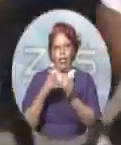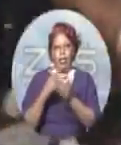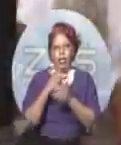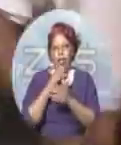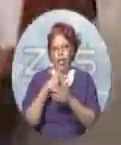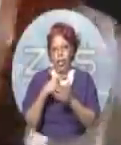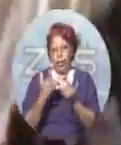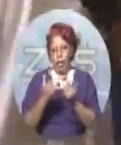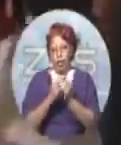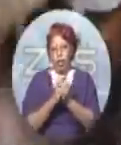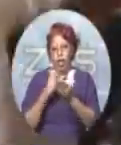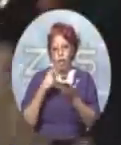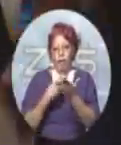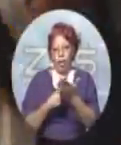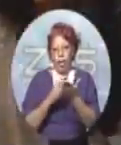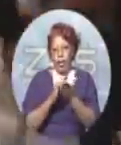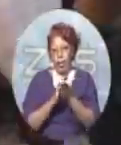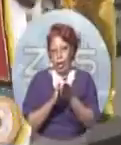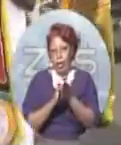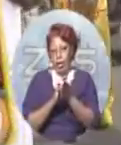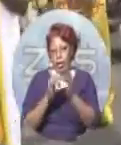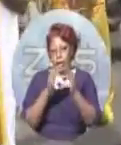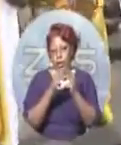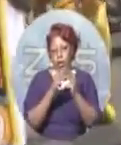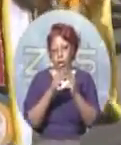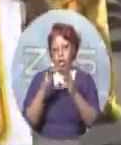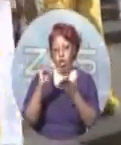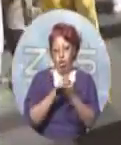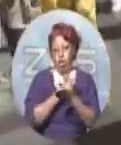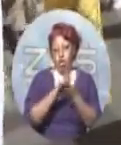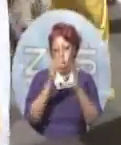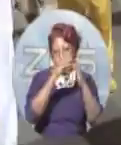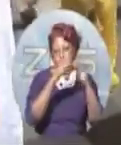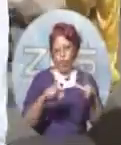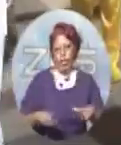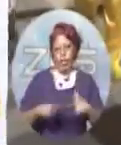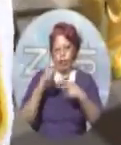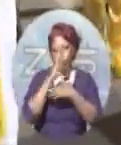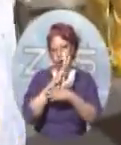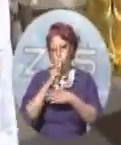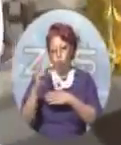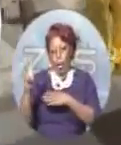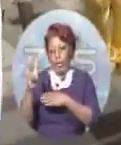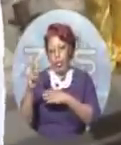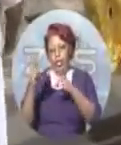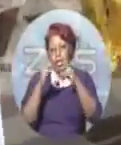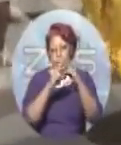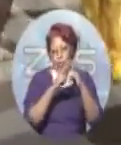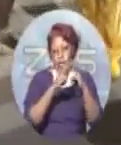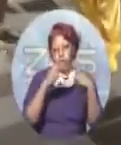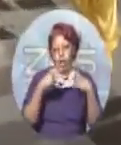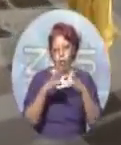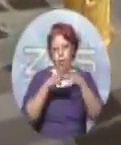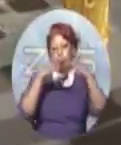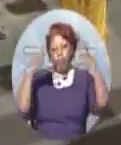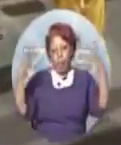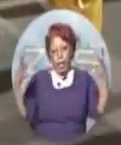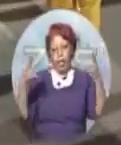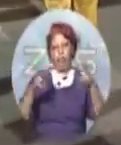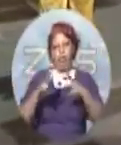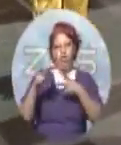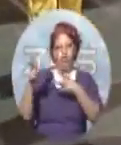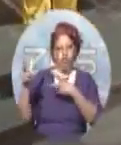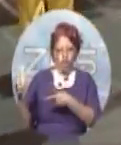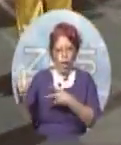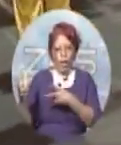together. And I was saying to someone, you know, in New York City, we live in the West Village, and we have huge parades. Like there's